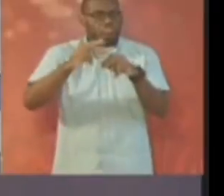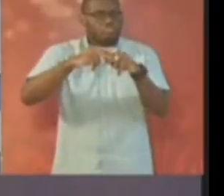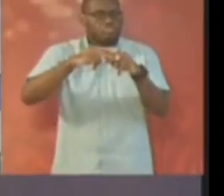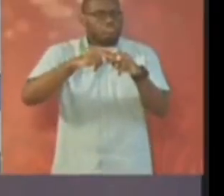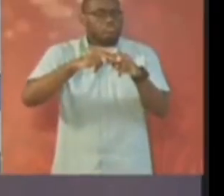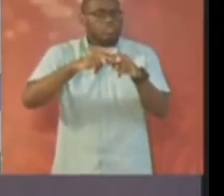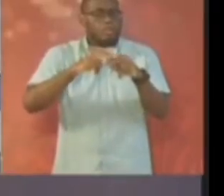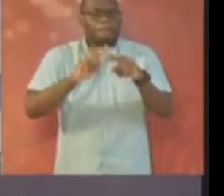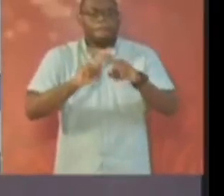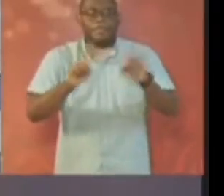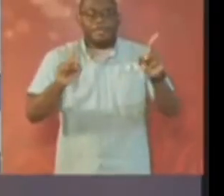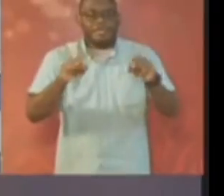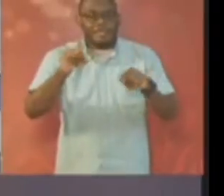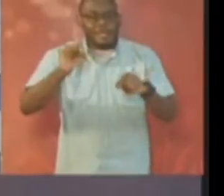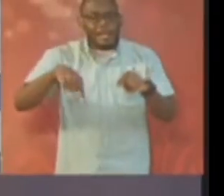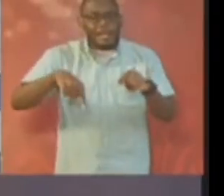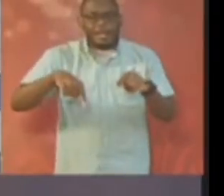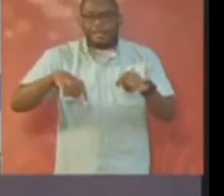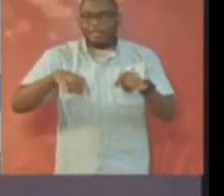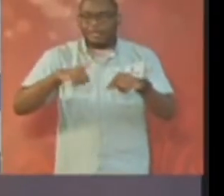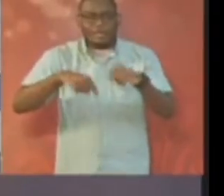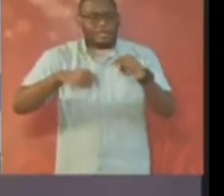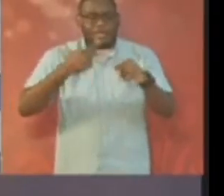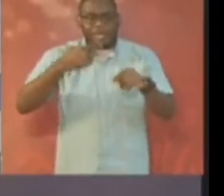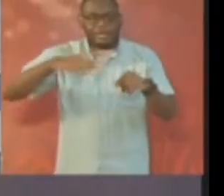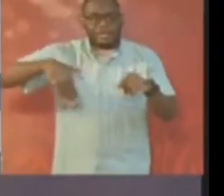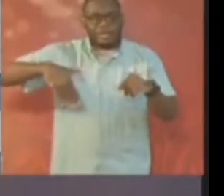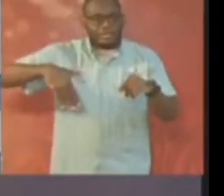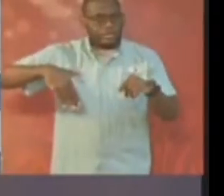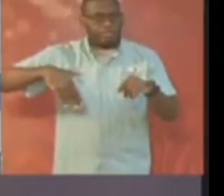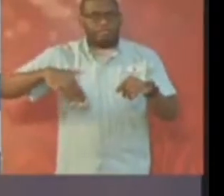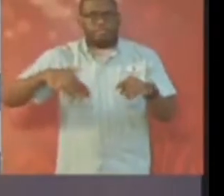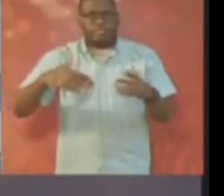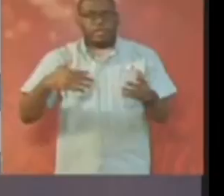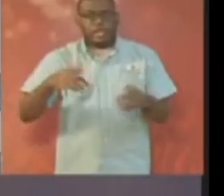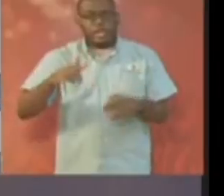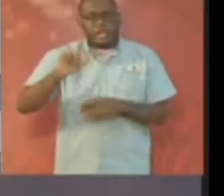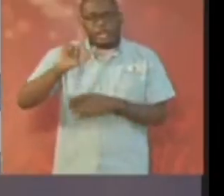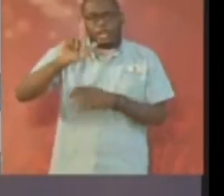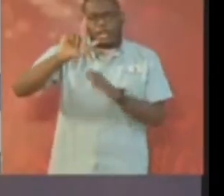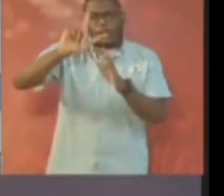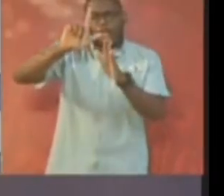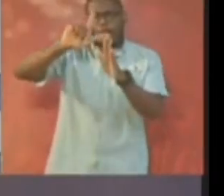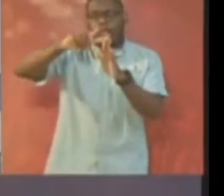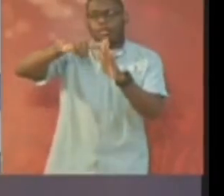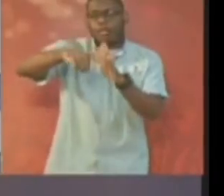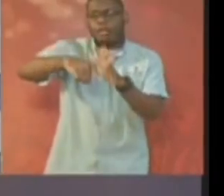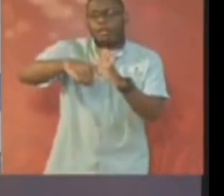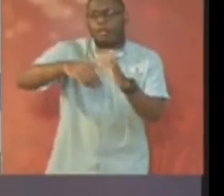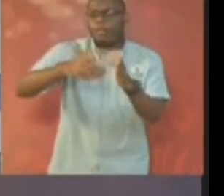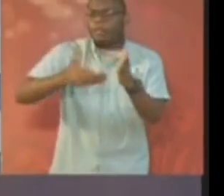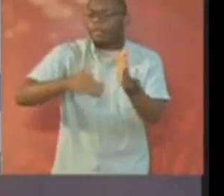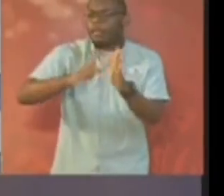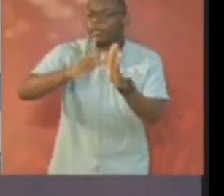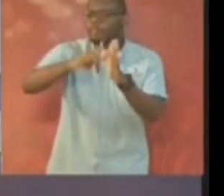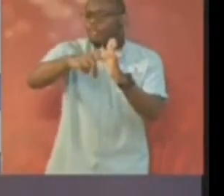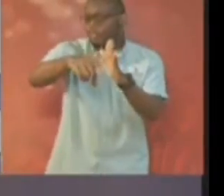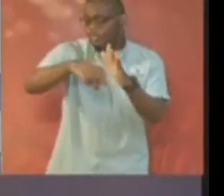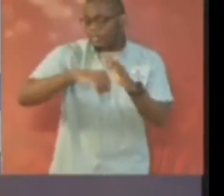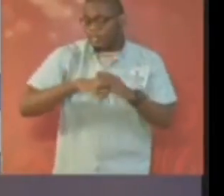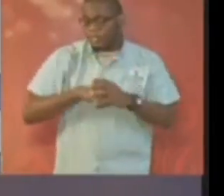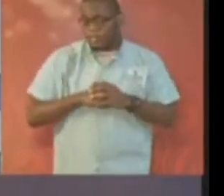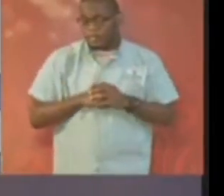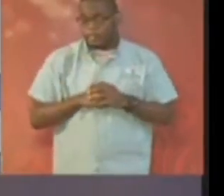yet. That spike may actually come a little later beyond the traditional rise in births that we see from